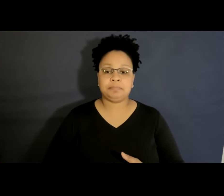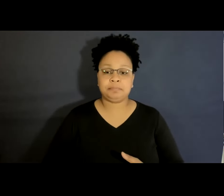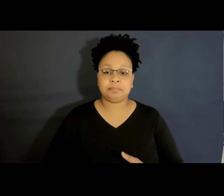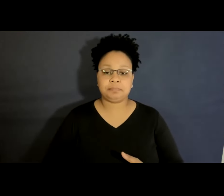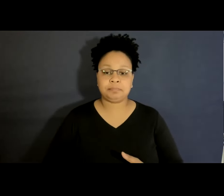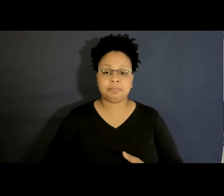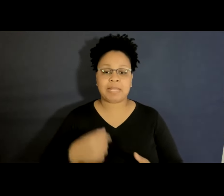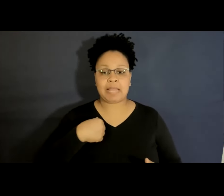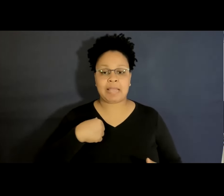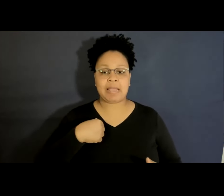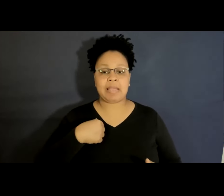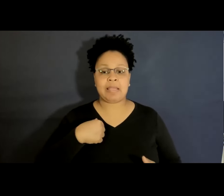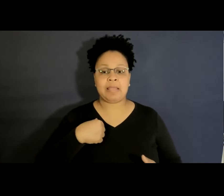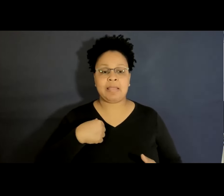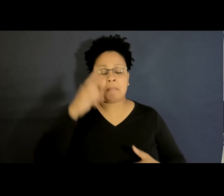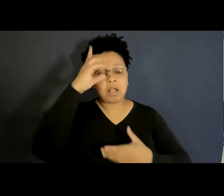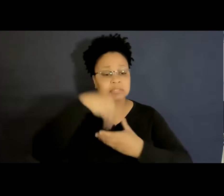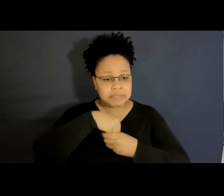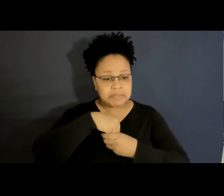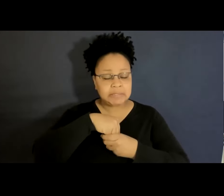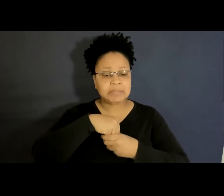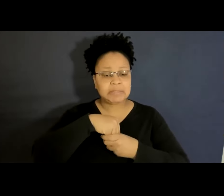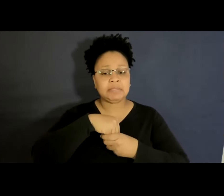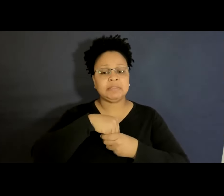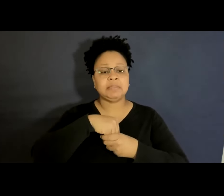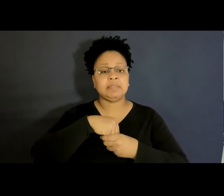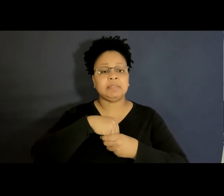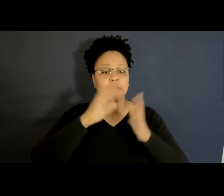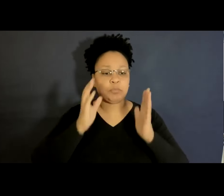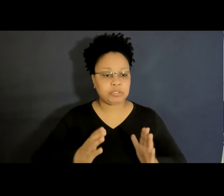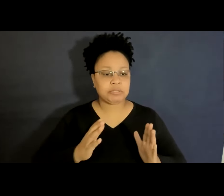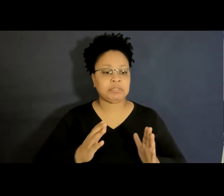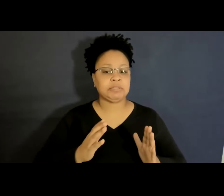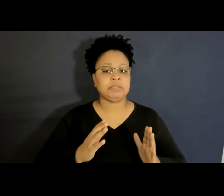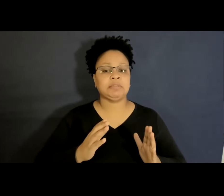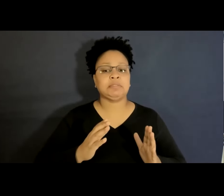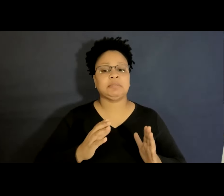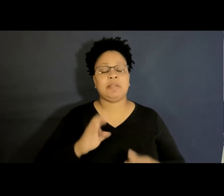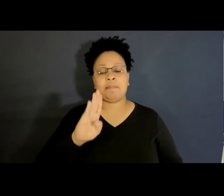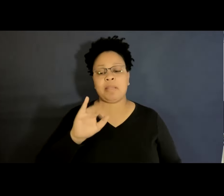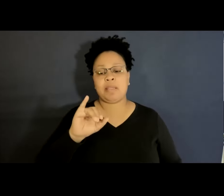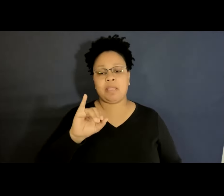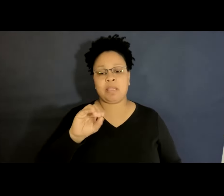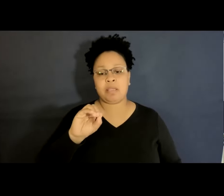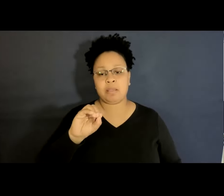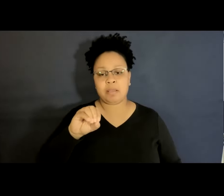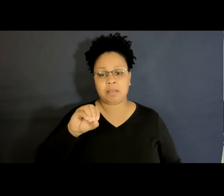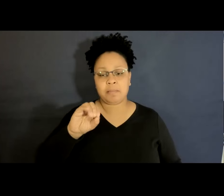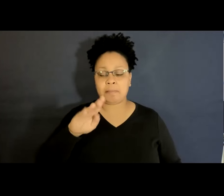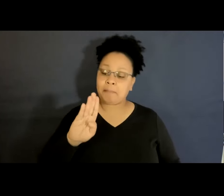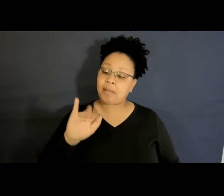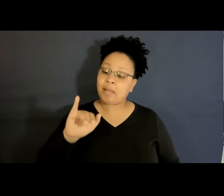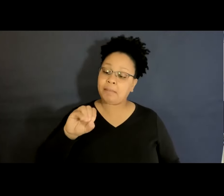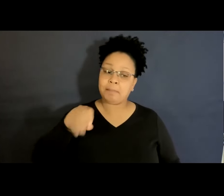I am a autistic person of color, and particularly a autistic Black